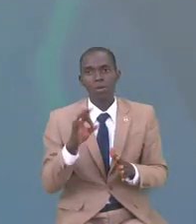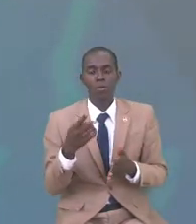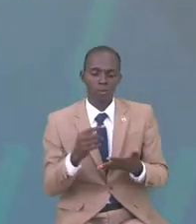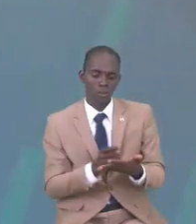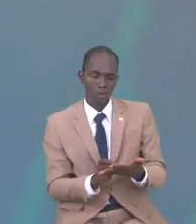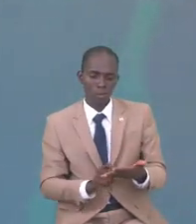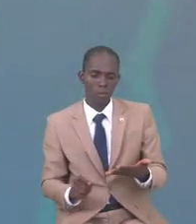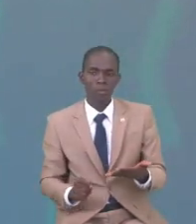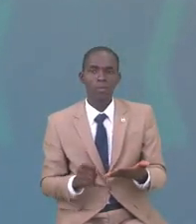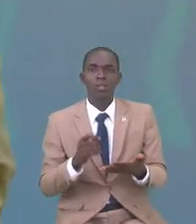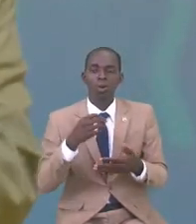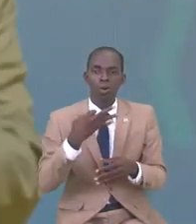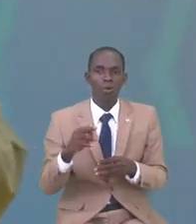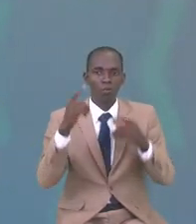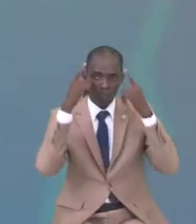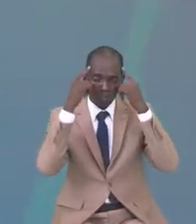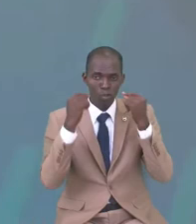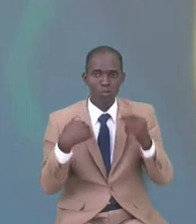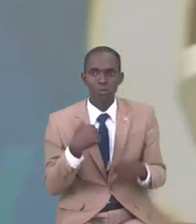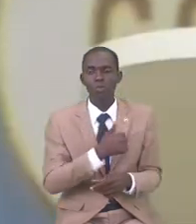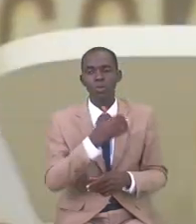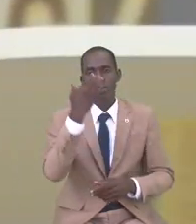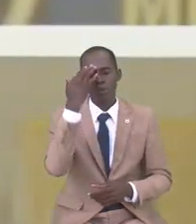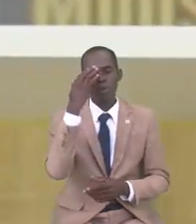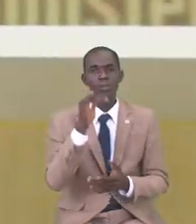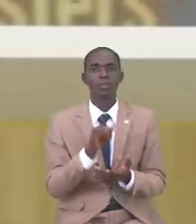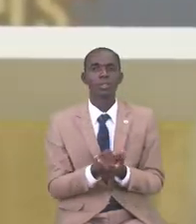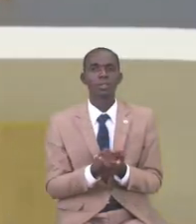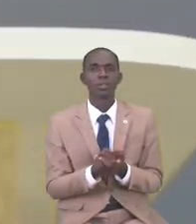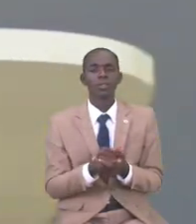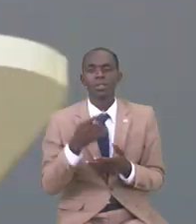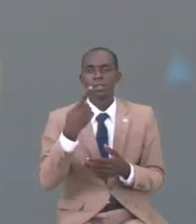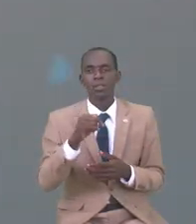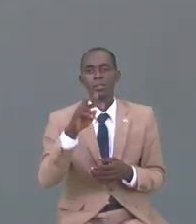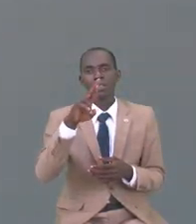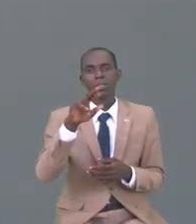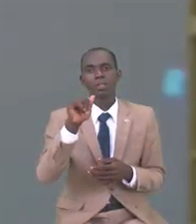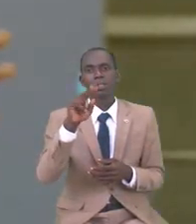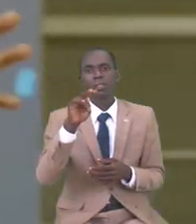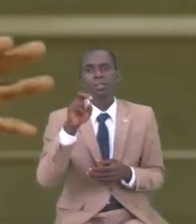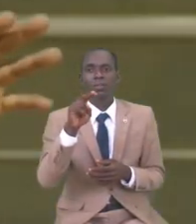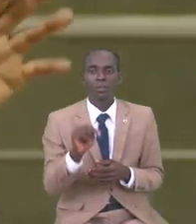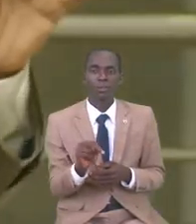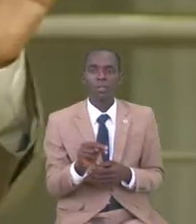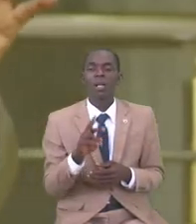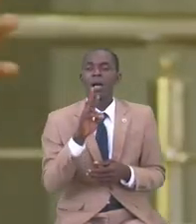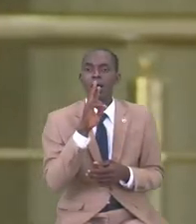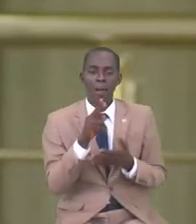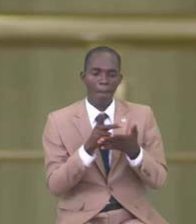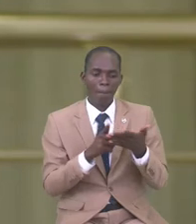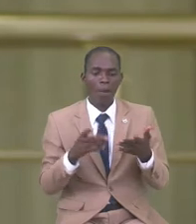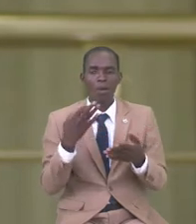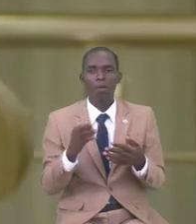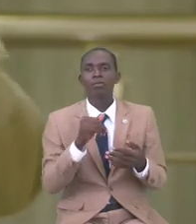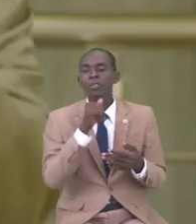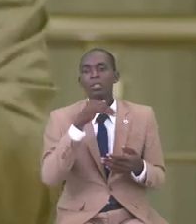Moses, will know that the ravens are part of the unclean